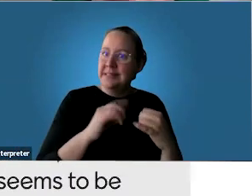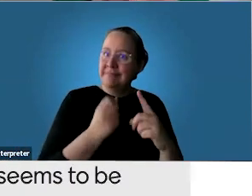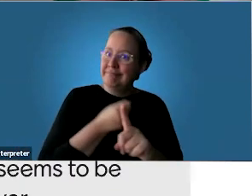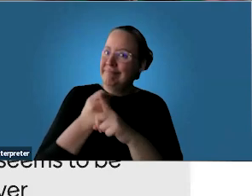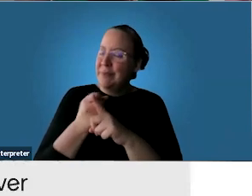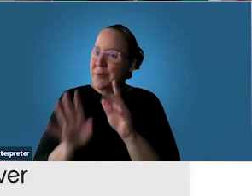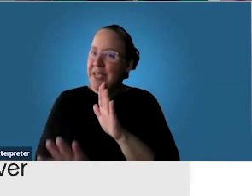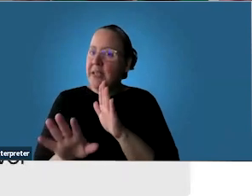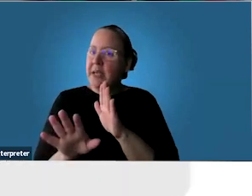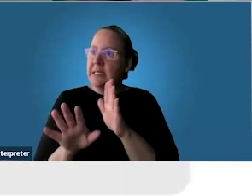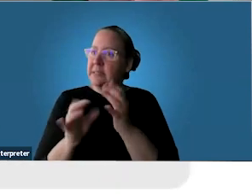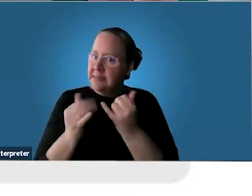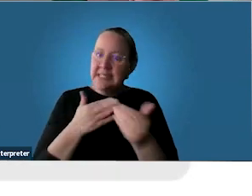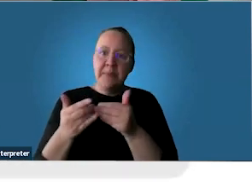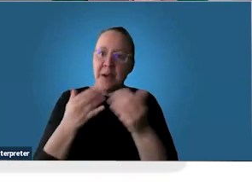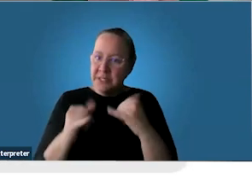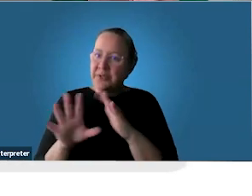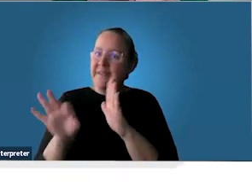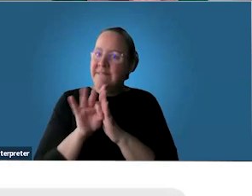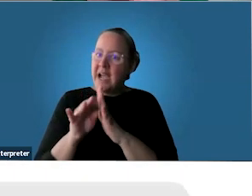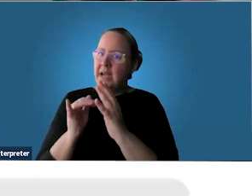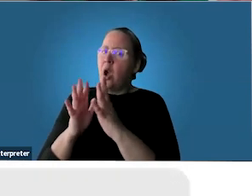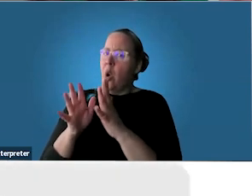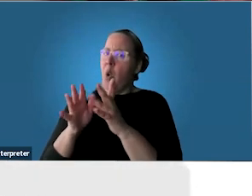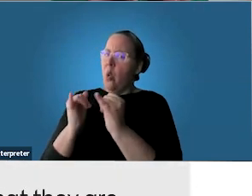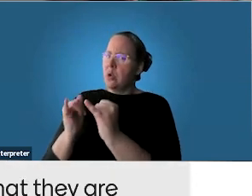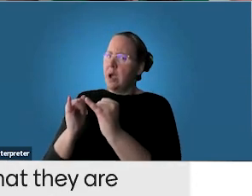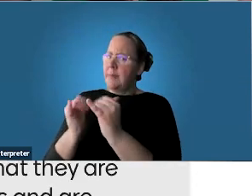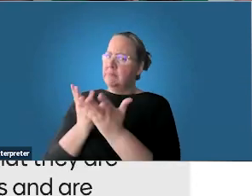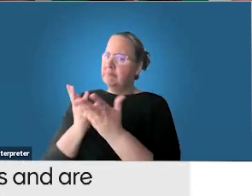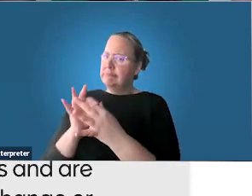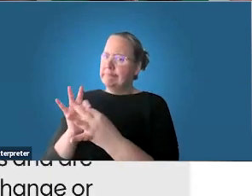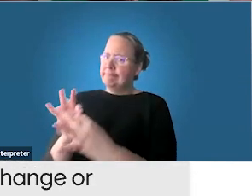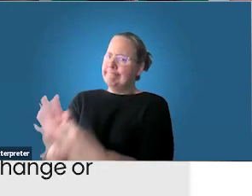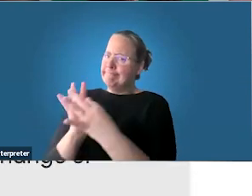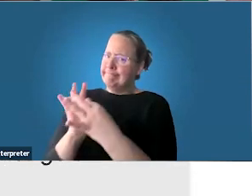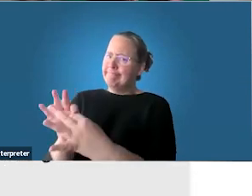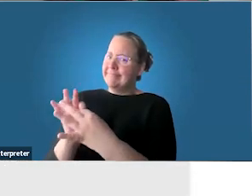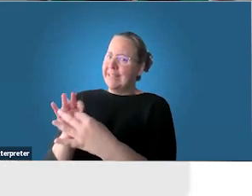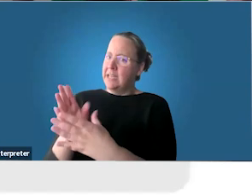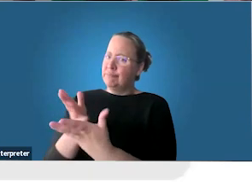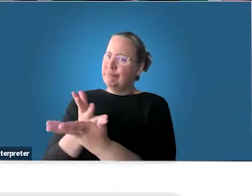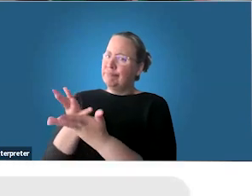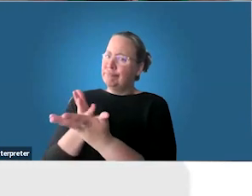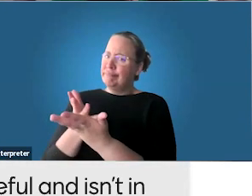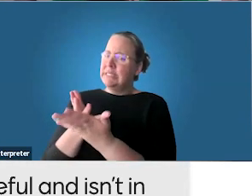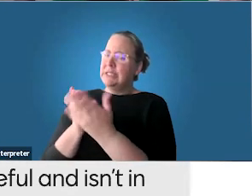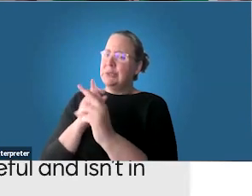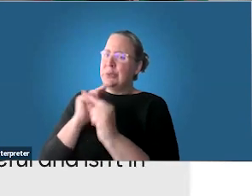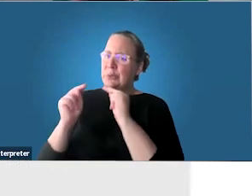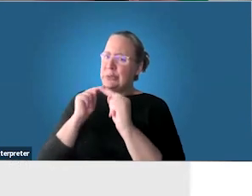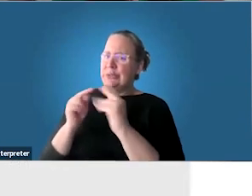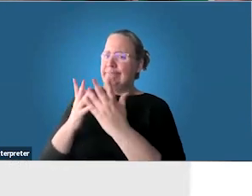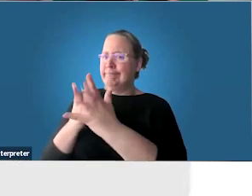we can find common areas. And as we think about solidarity and cross-movement solidarity, how do we find these